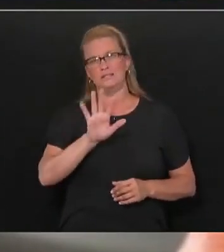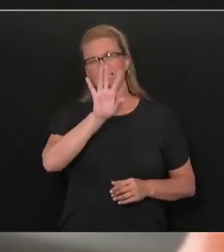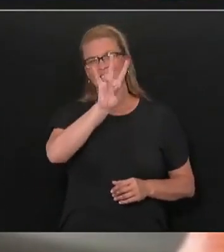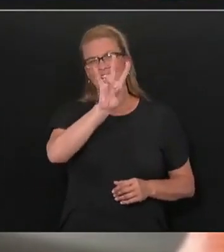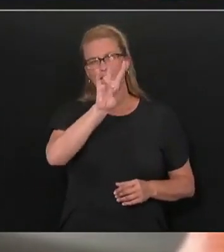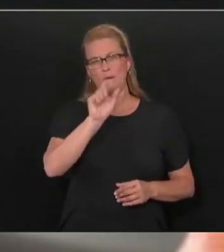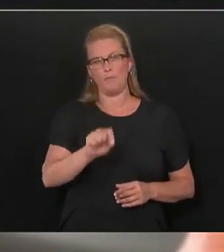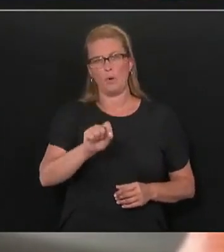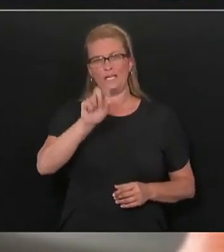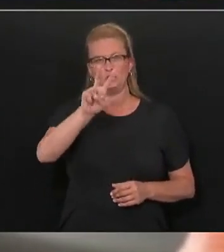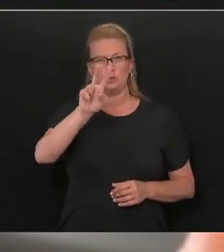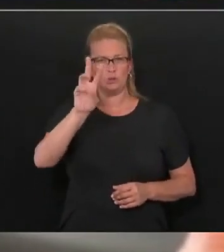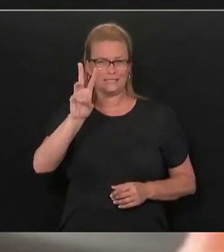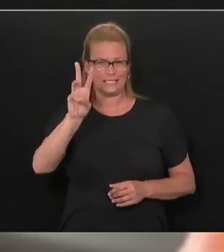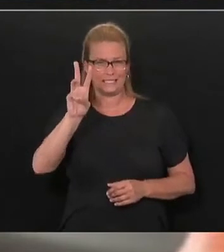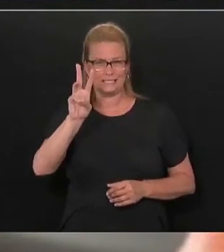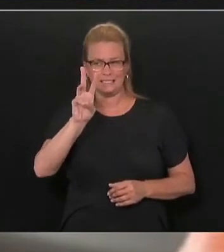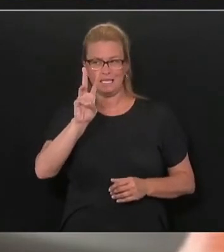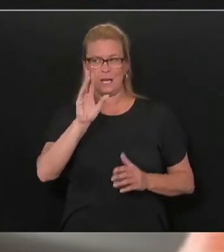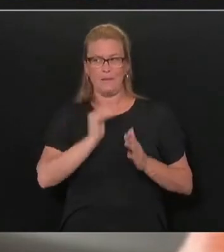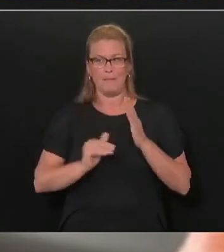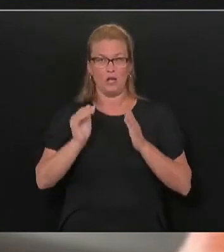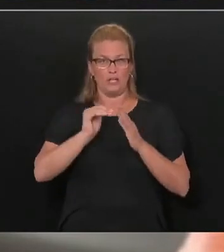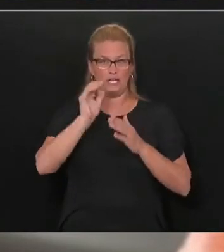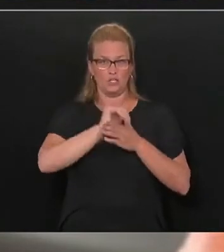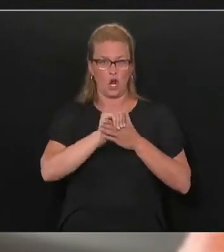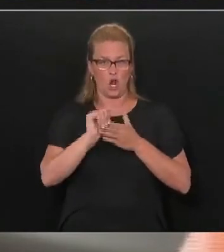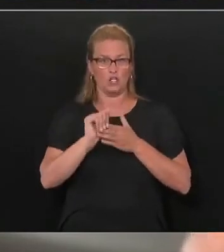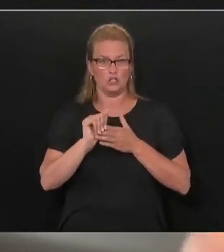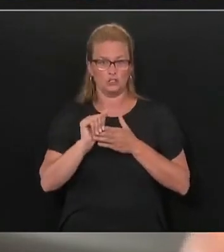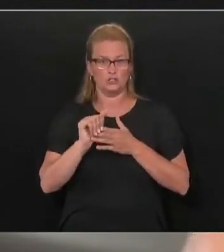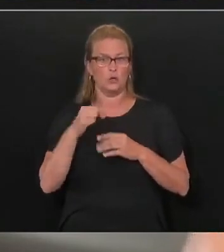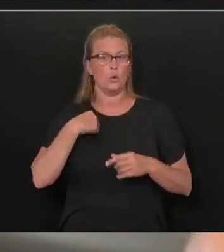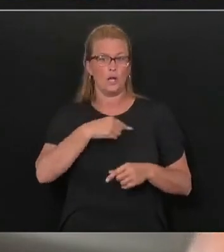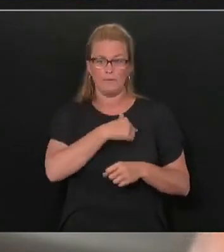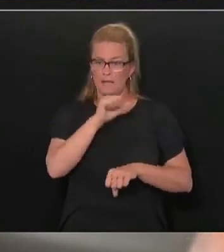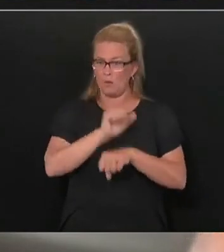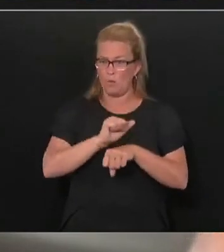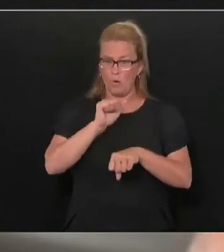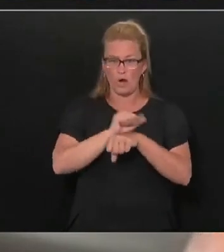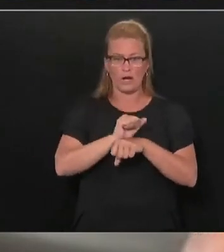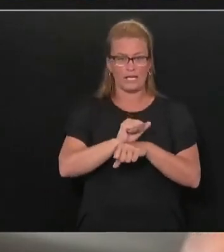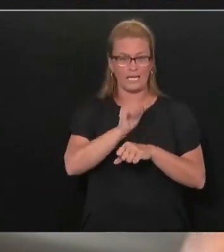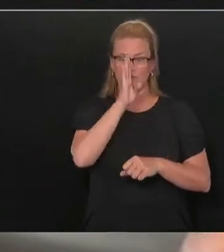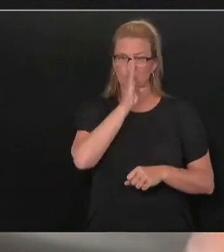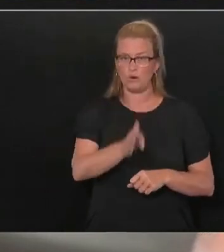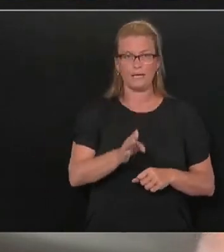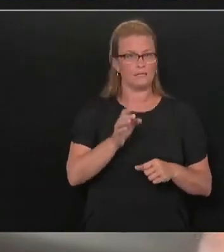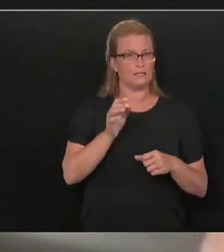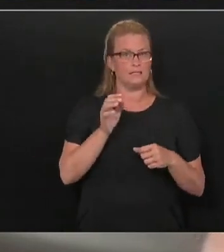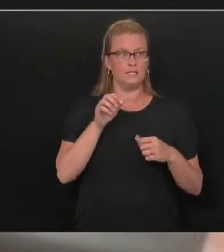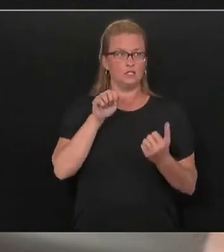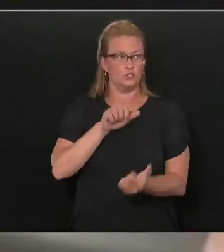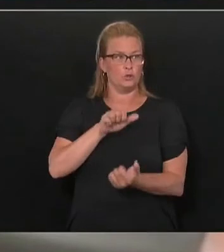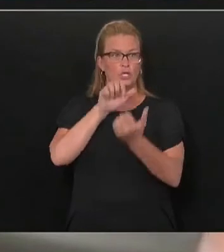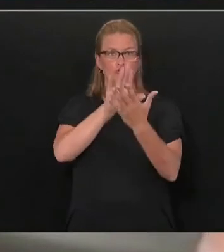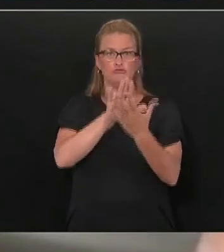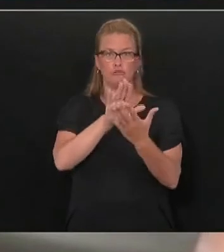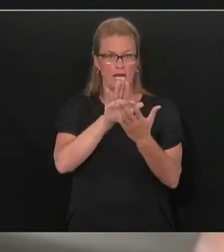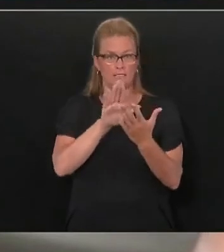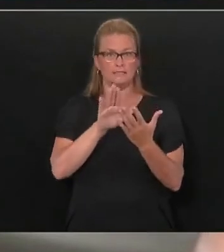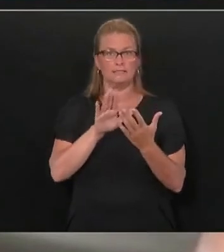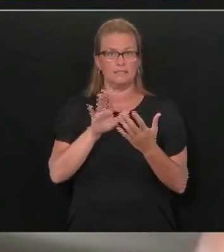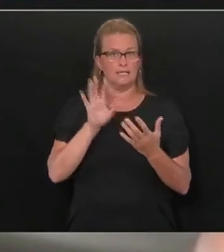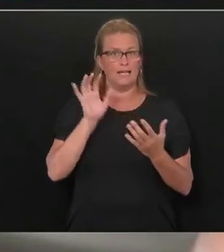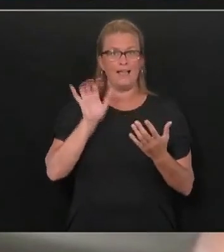$7.26 million. We've been working diligently to address if we do need to address that,